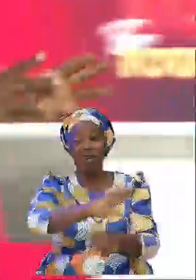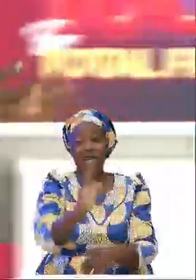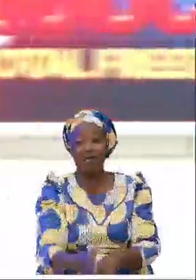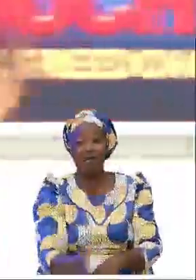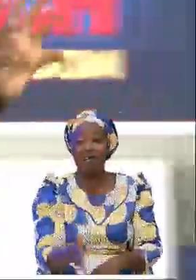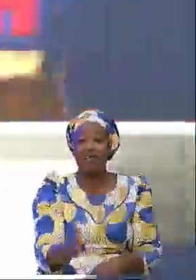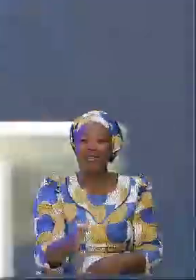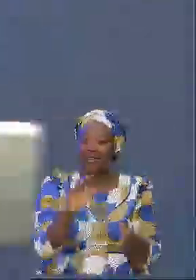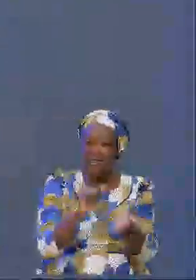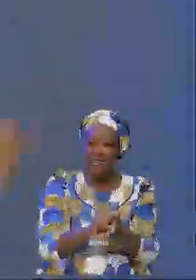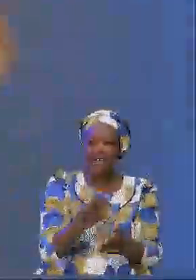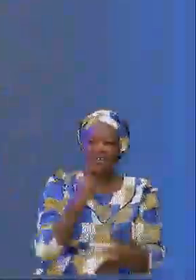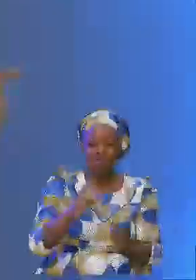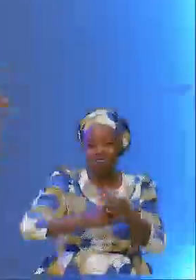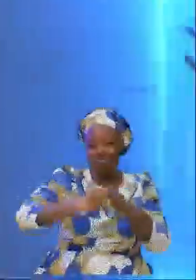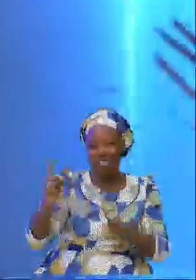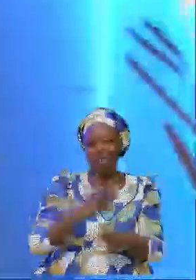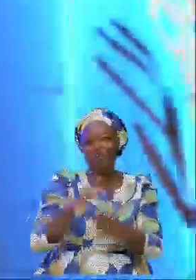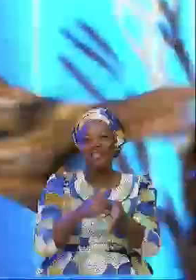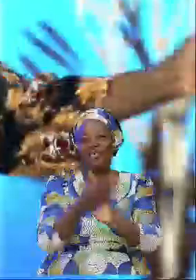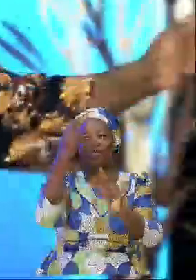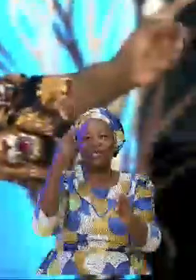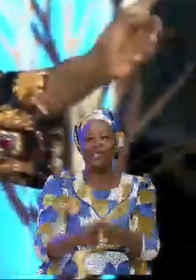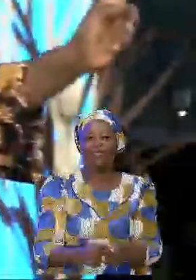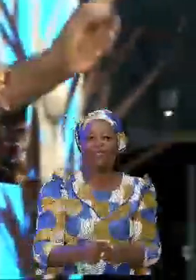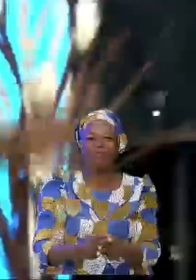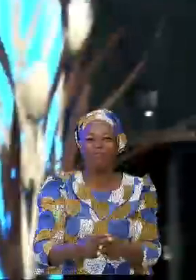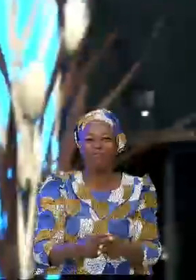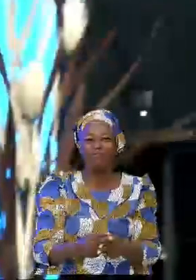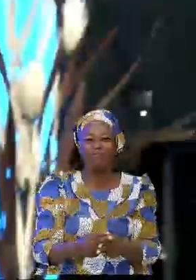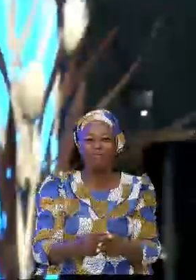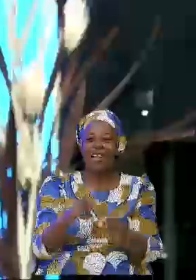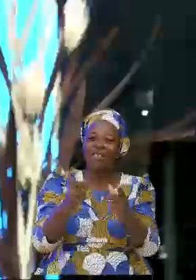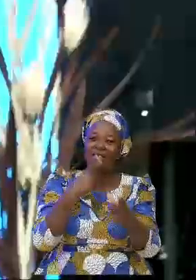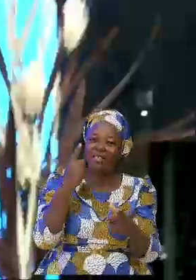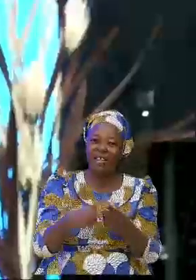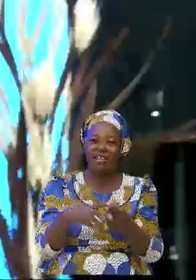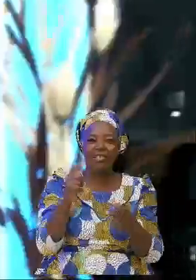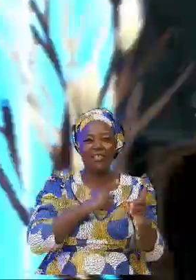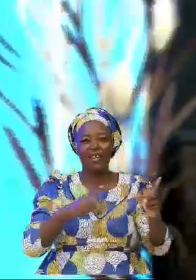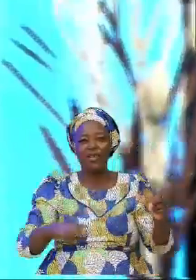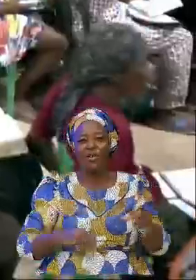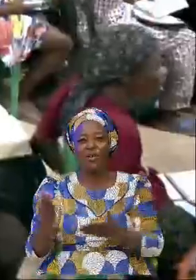word. Once you say, no, never, that thing will flee away.